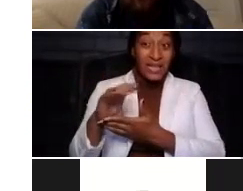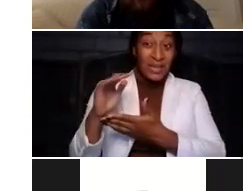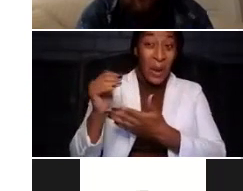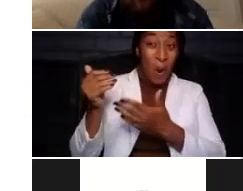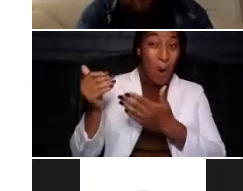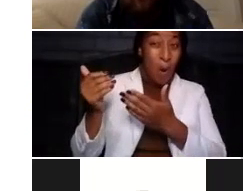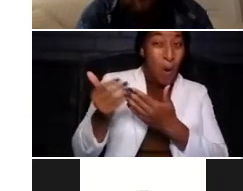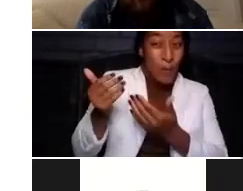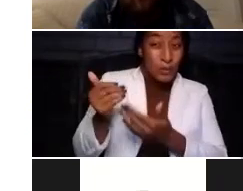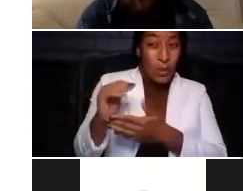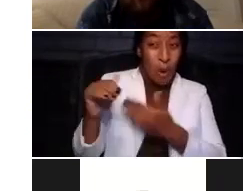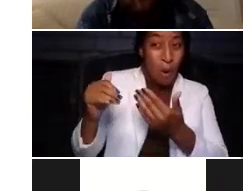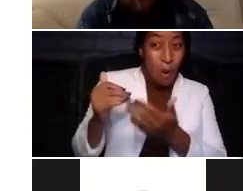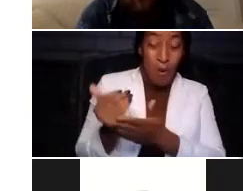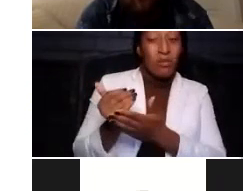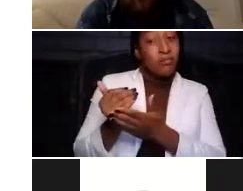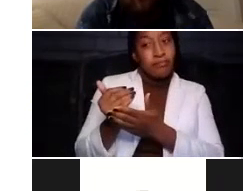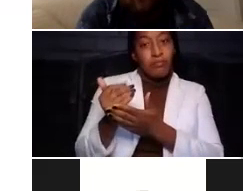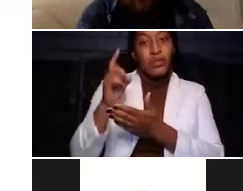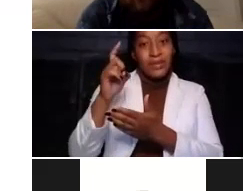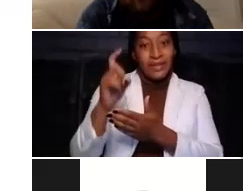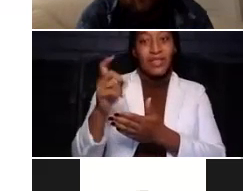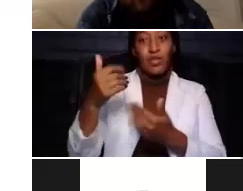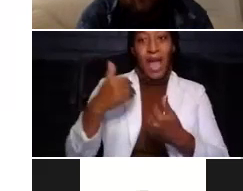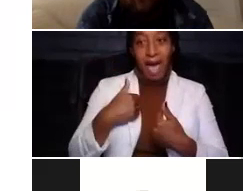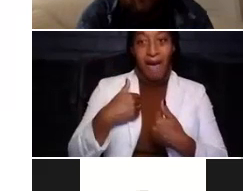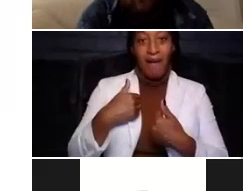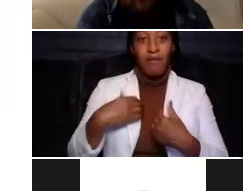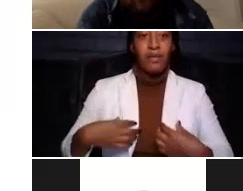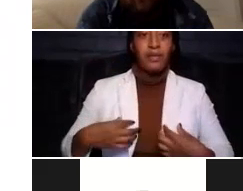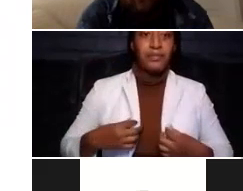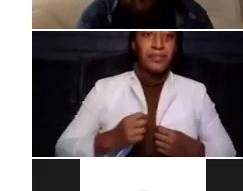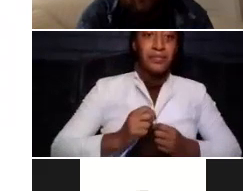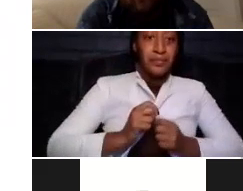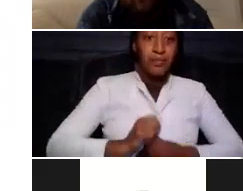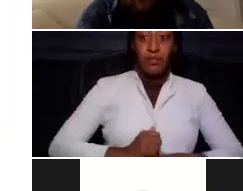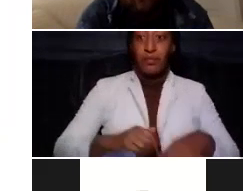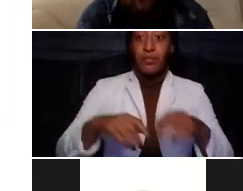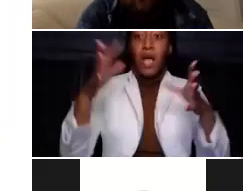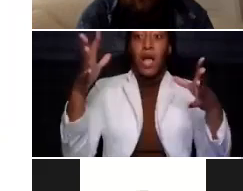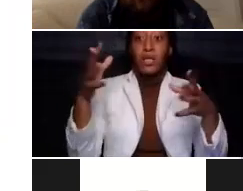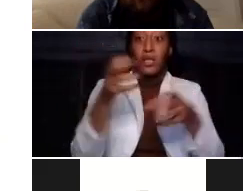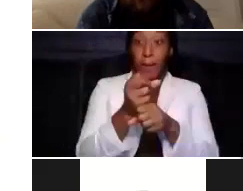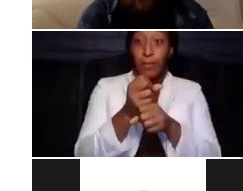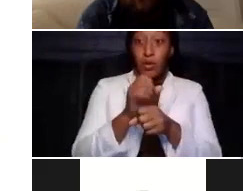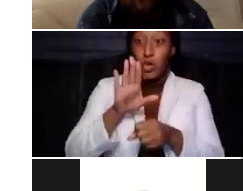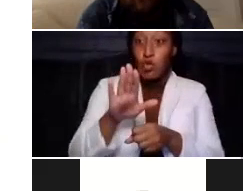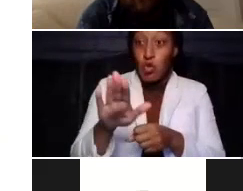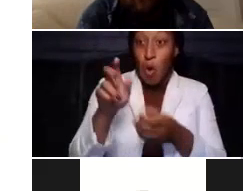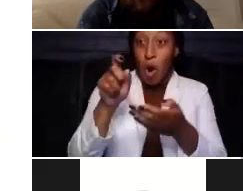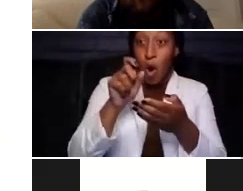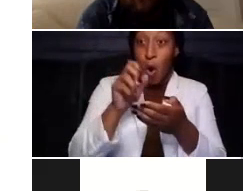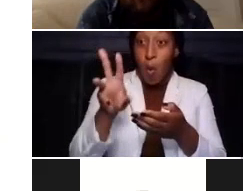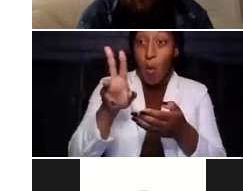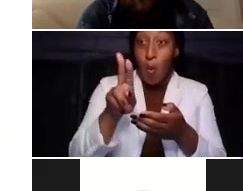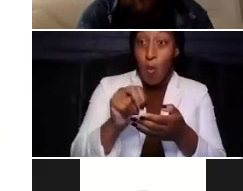So the summary, I'm looking for, is the summary in your own words? Are